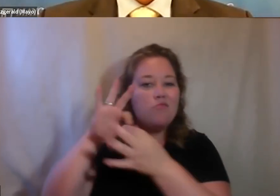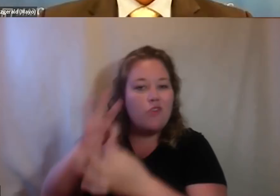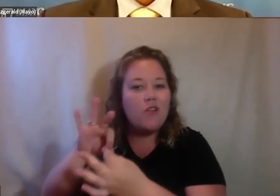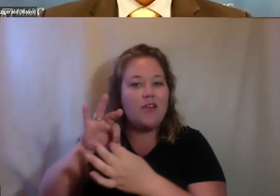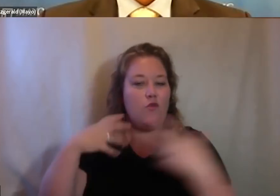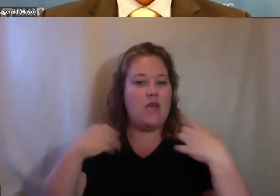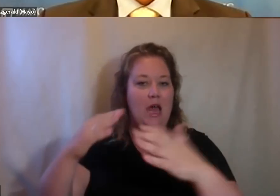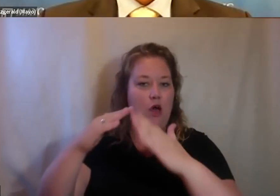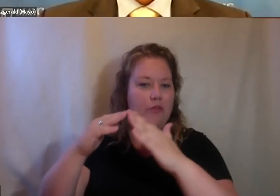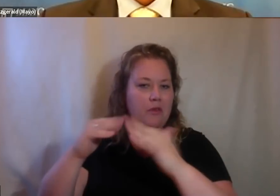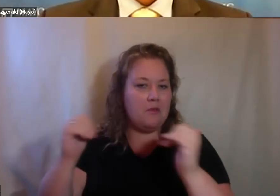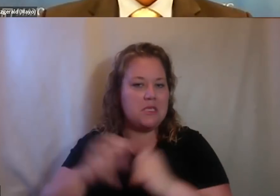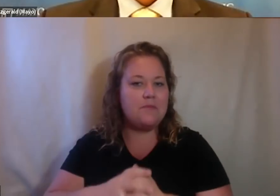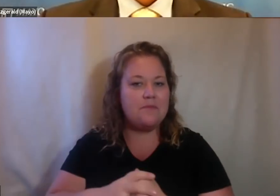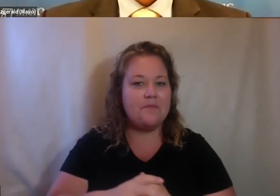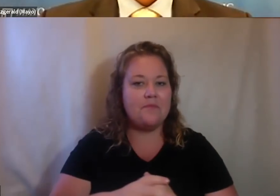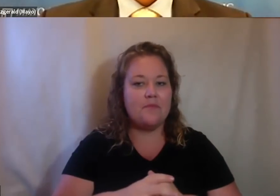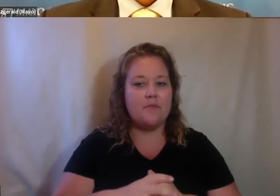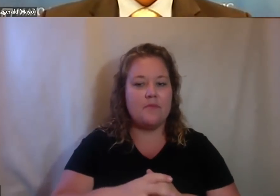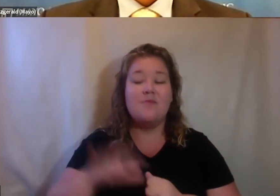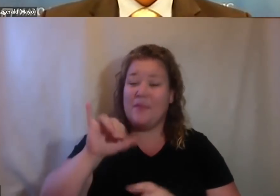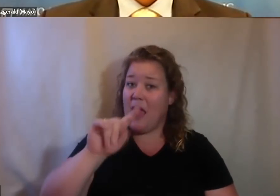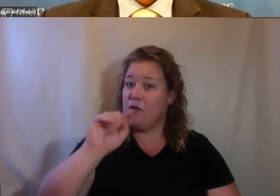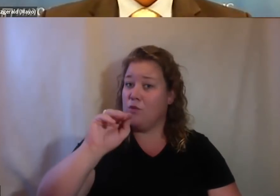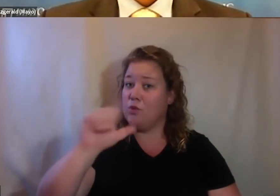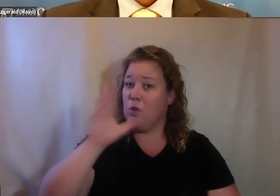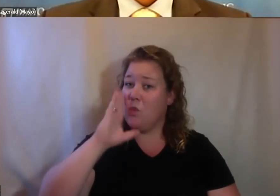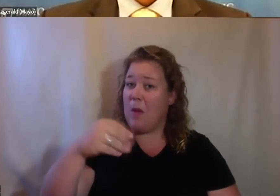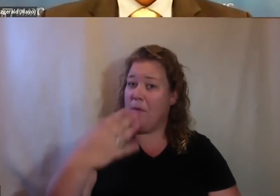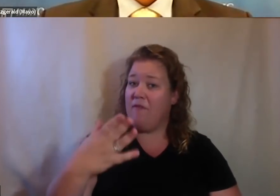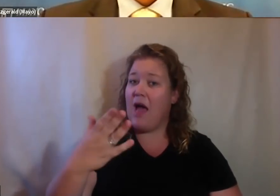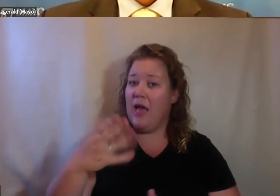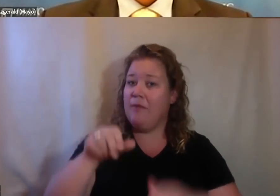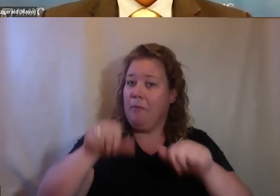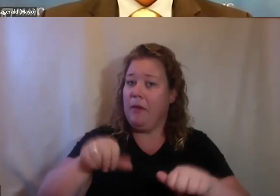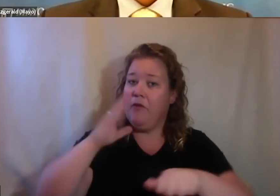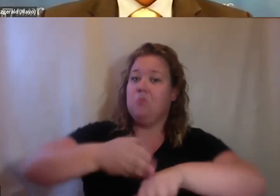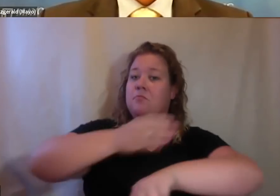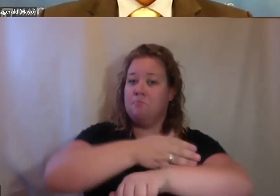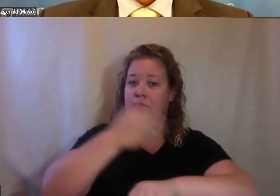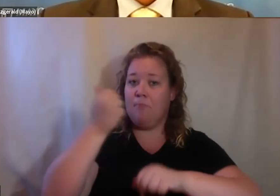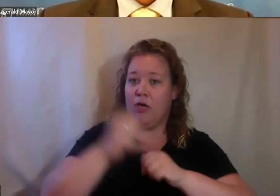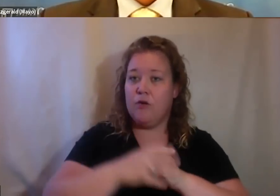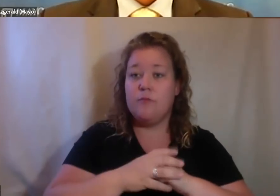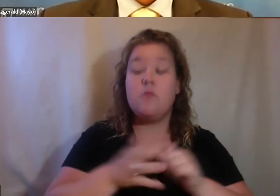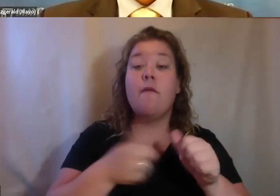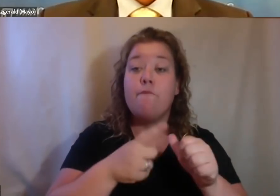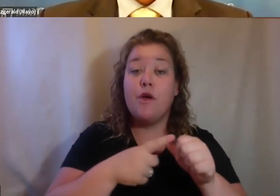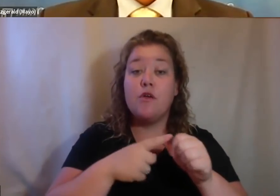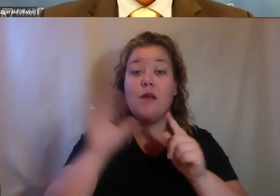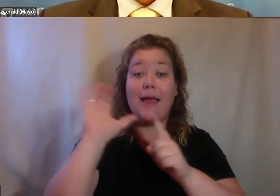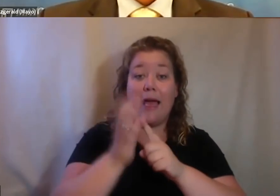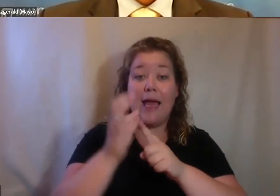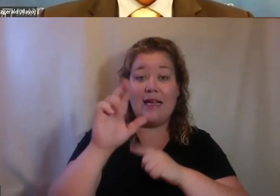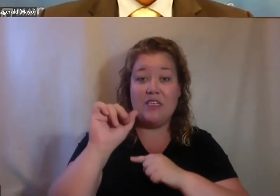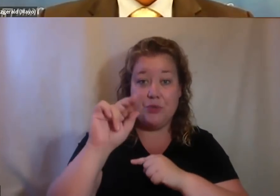and across the region, that this tool is going to give the ability for us to do better. The first may be case rate. So